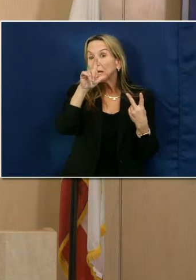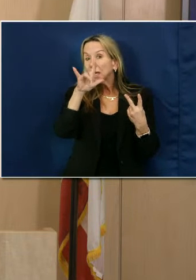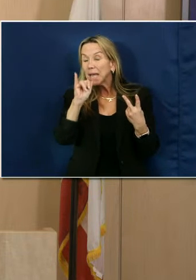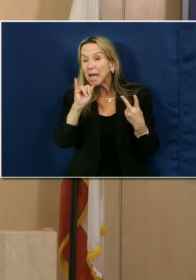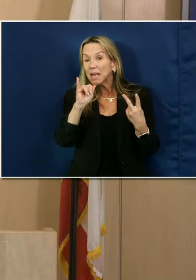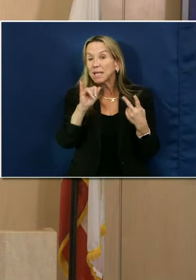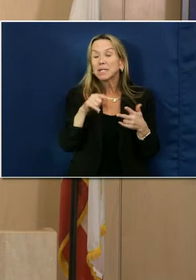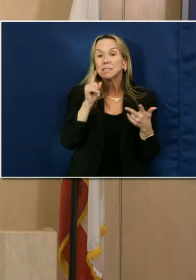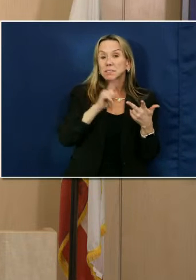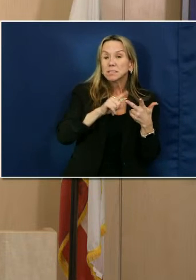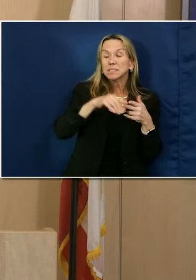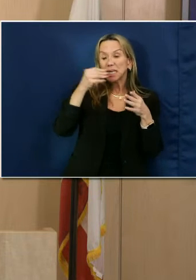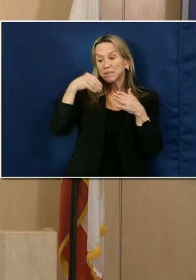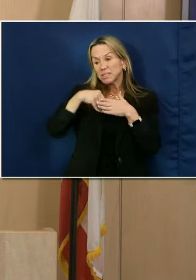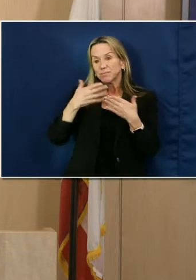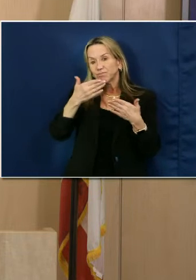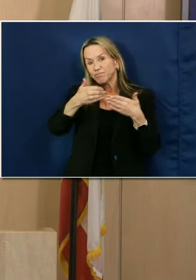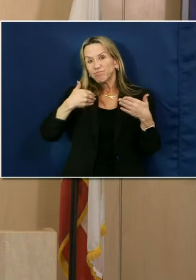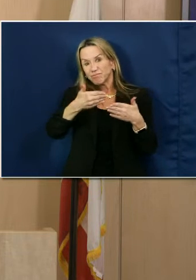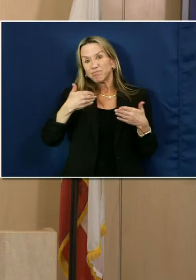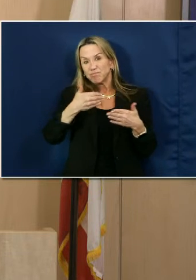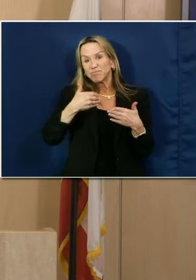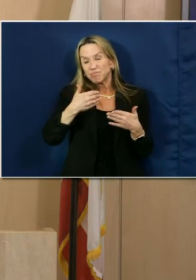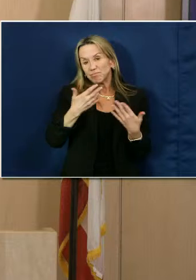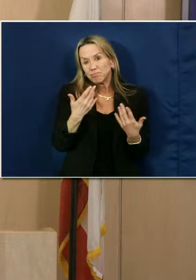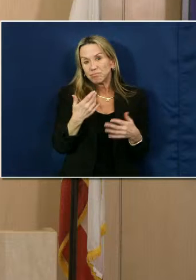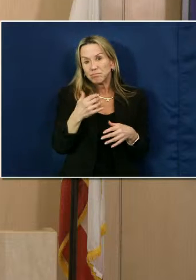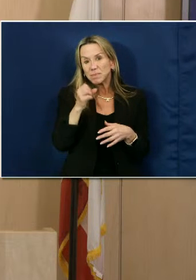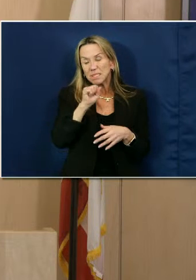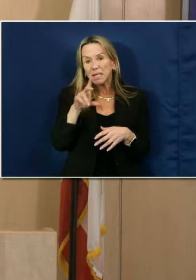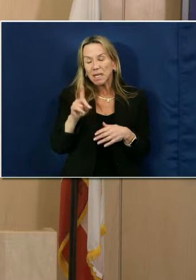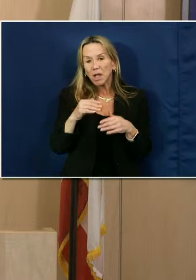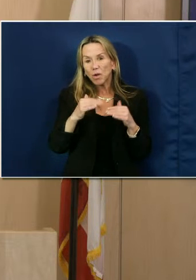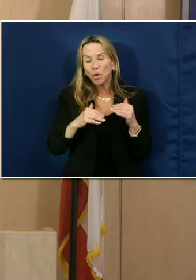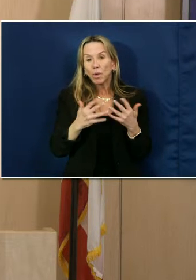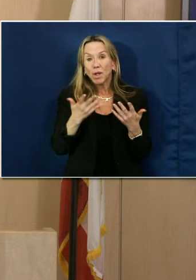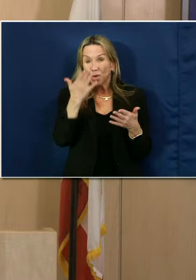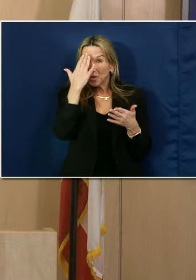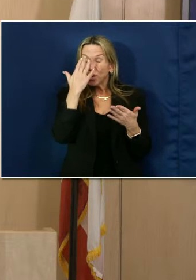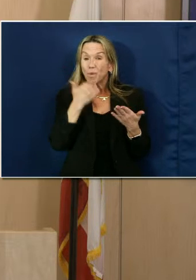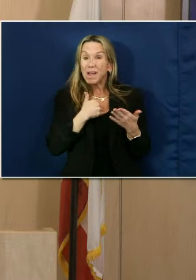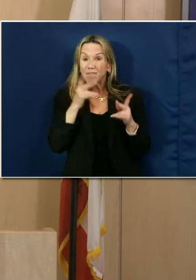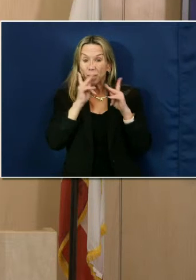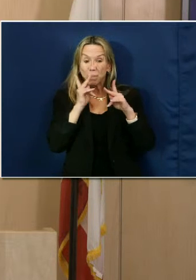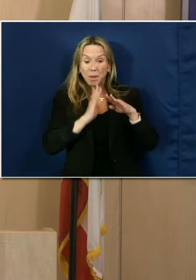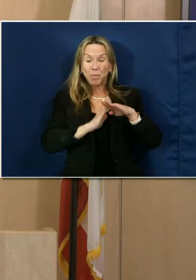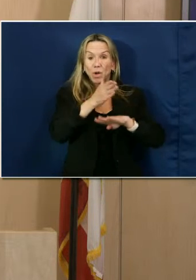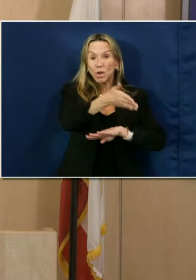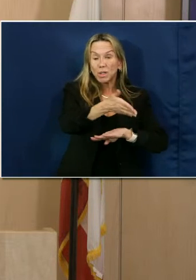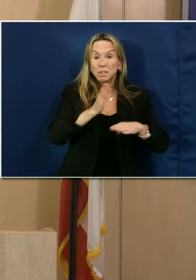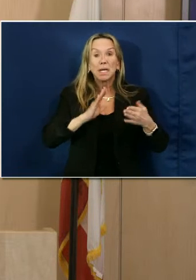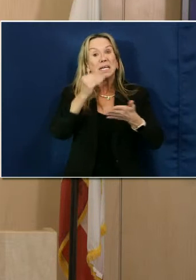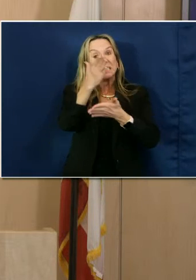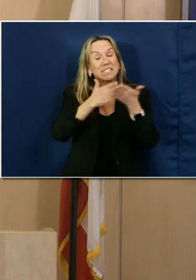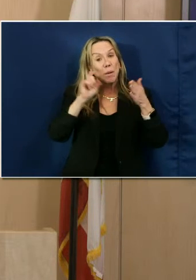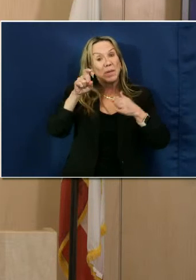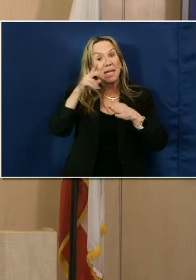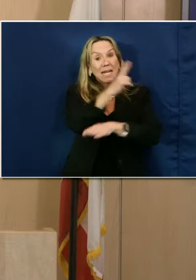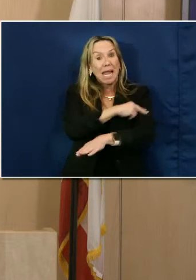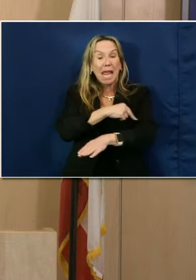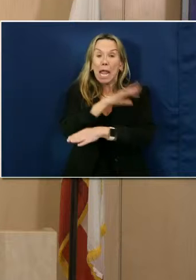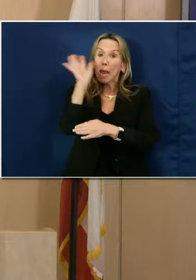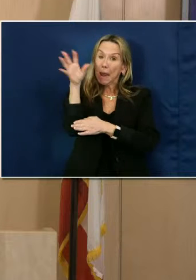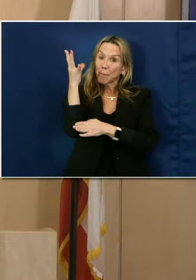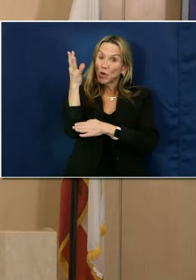Imperial County, and in San Diego. Actually, the number of individuals crossing the border requiring ambulance transport is actually